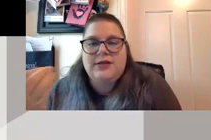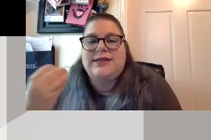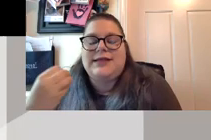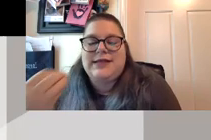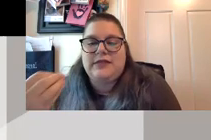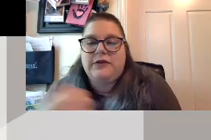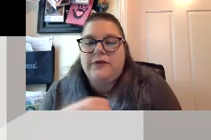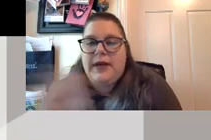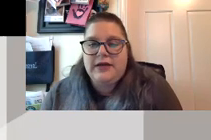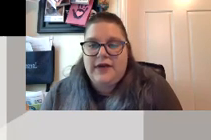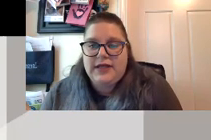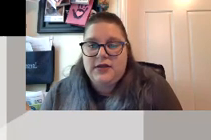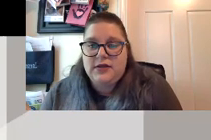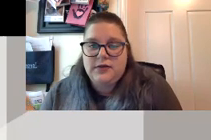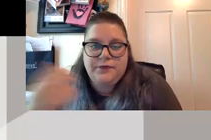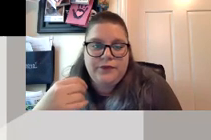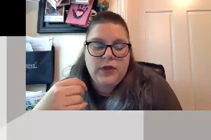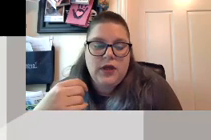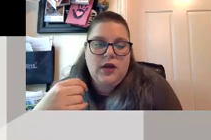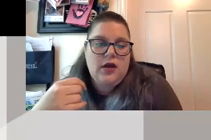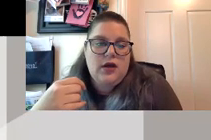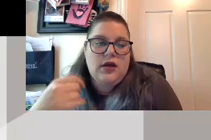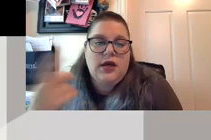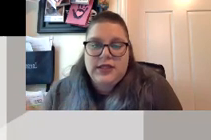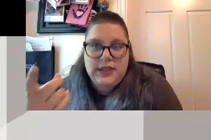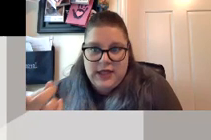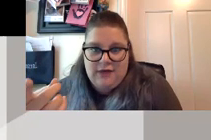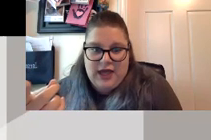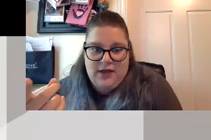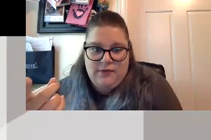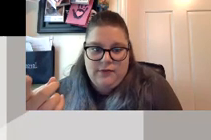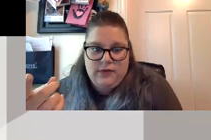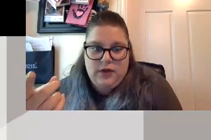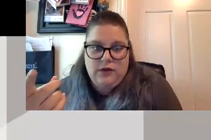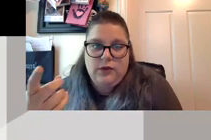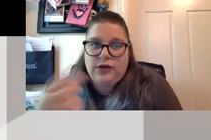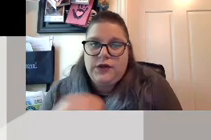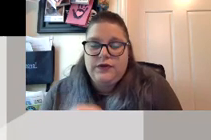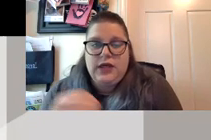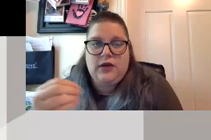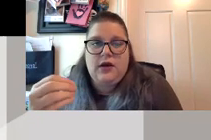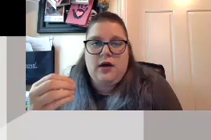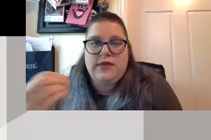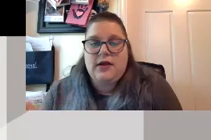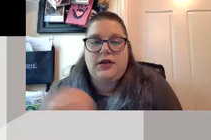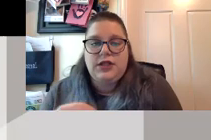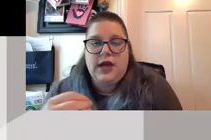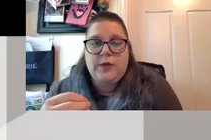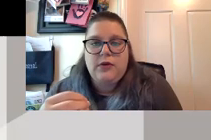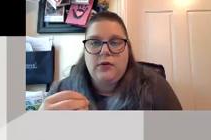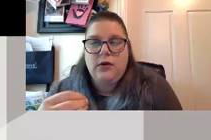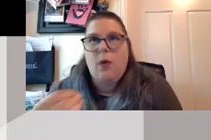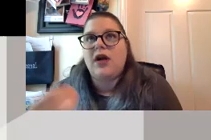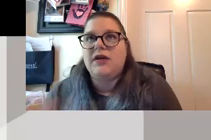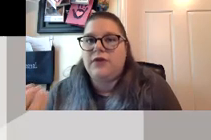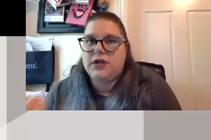make sure that it's accessible from many devices. It's easy to navigate, whether you're using technology to help